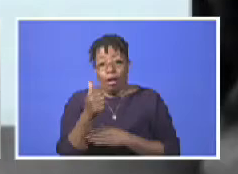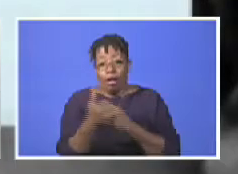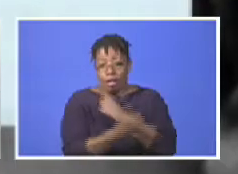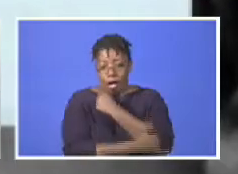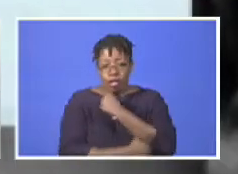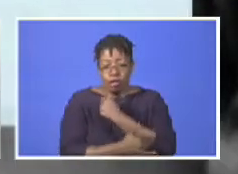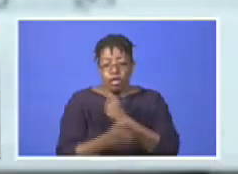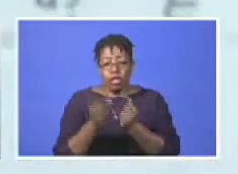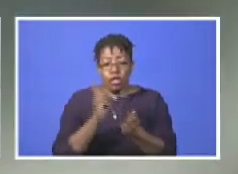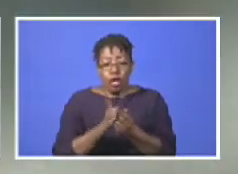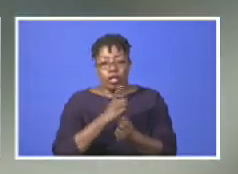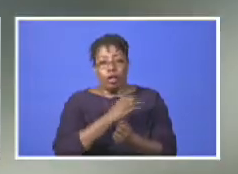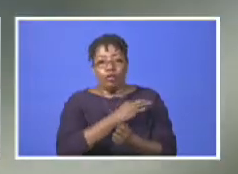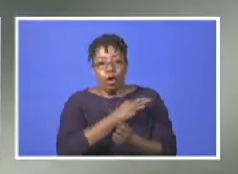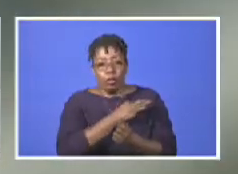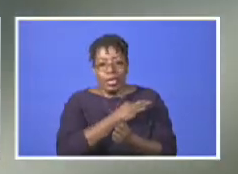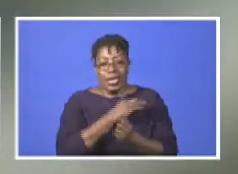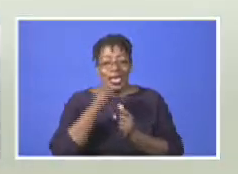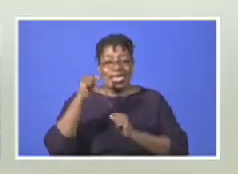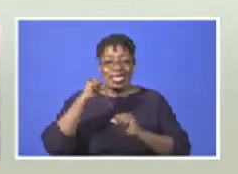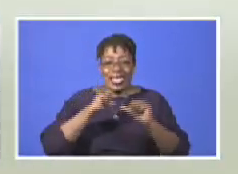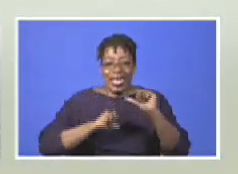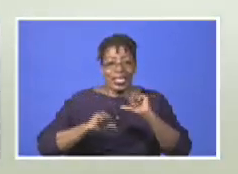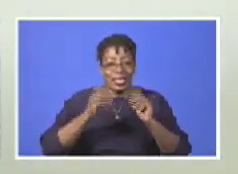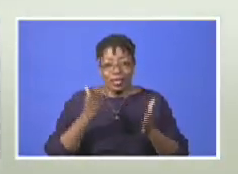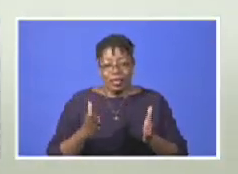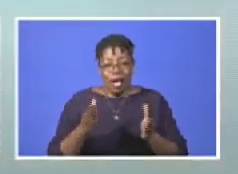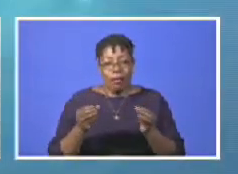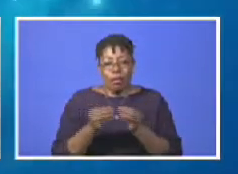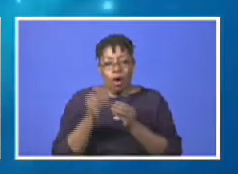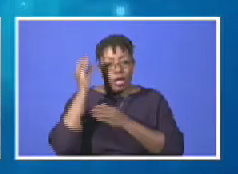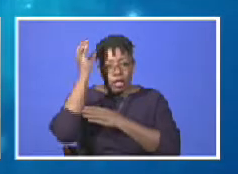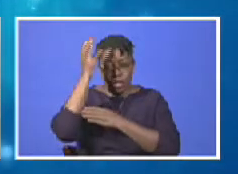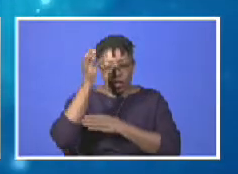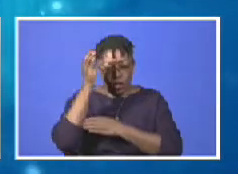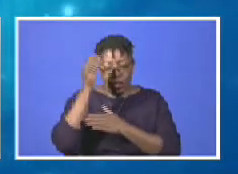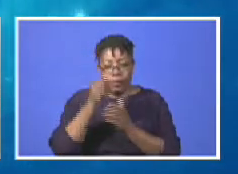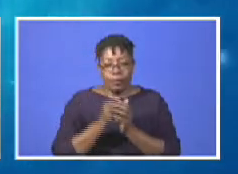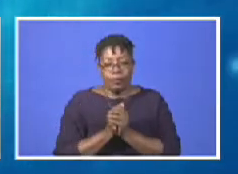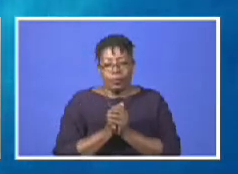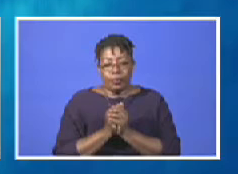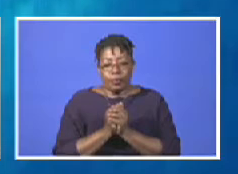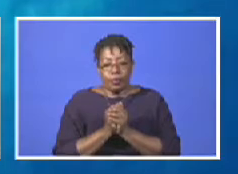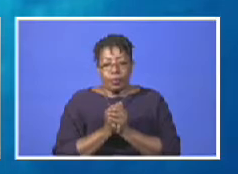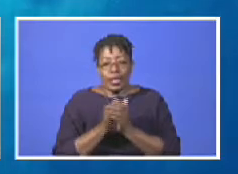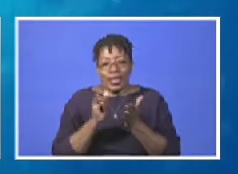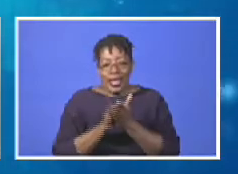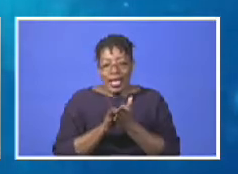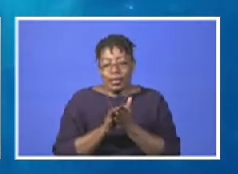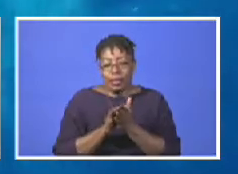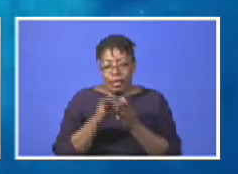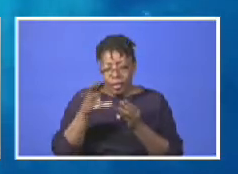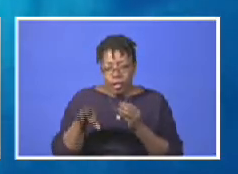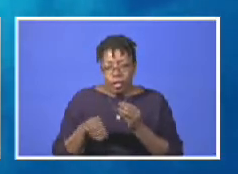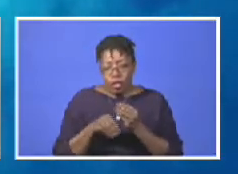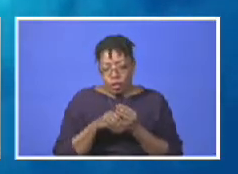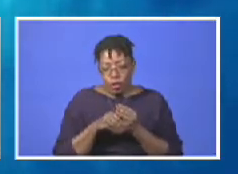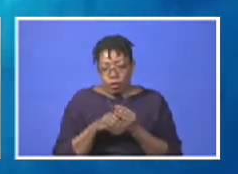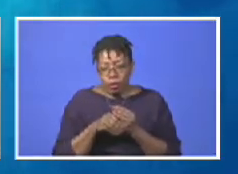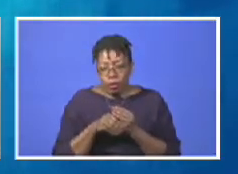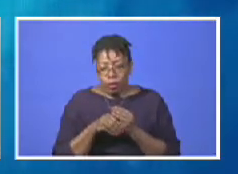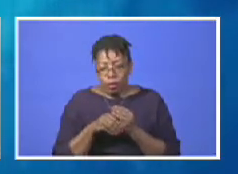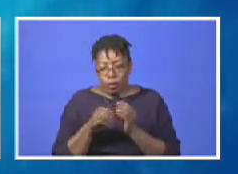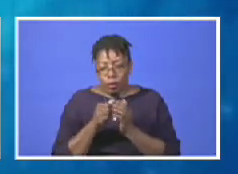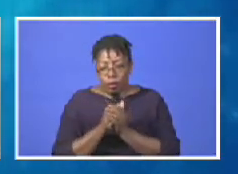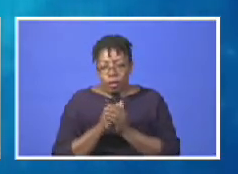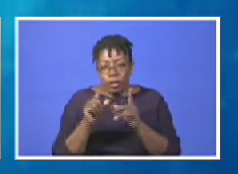says scientists are even more concerned. That additional surveillance